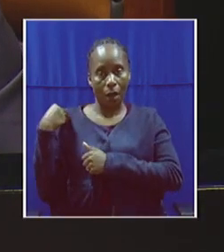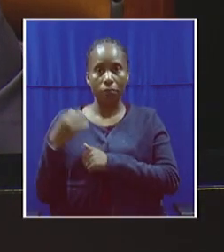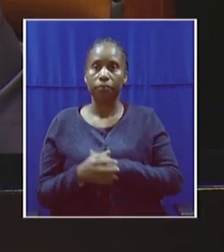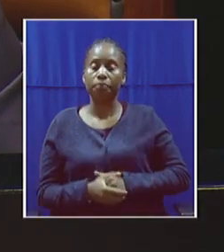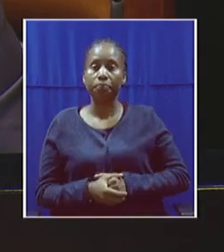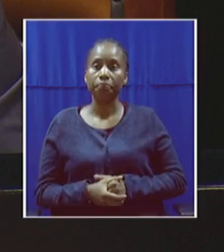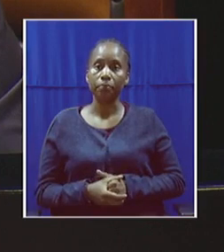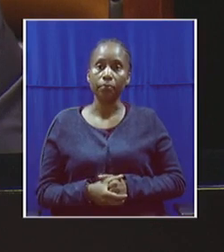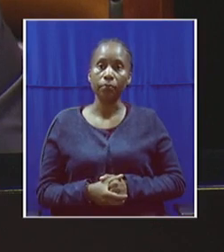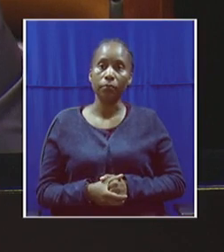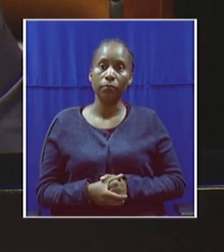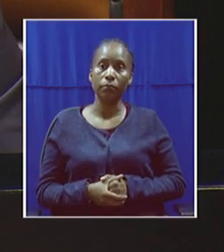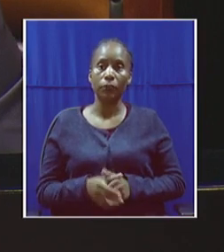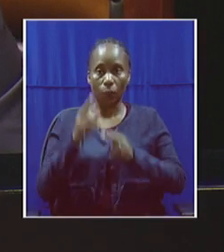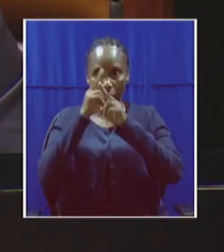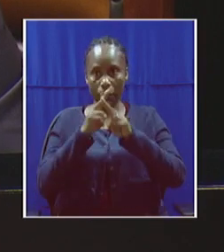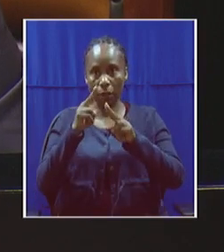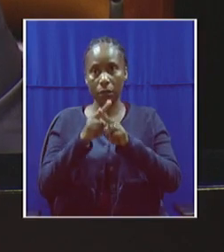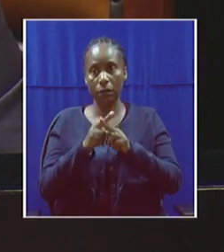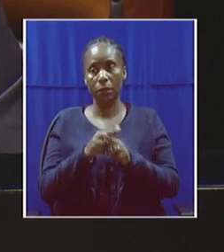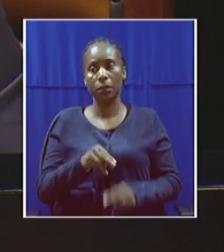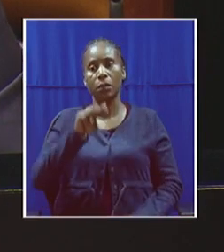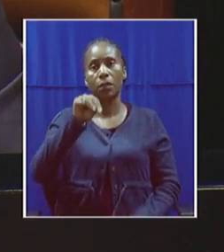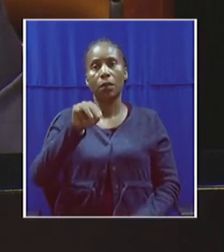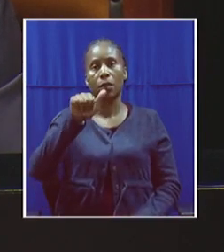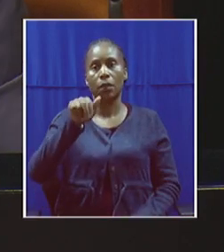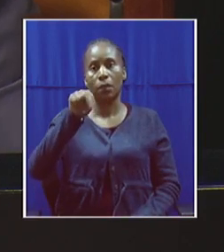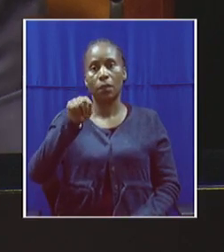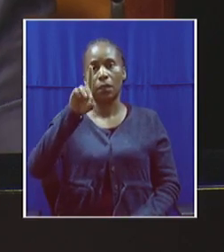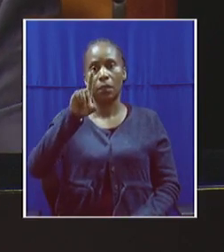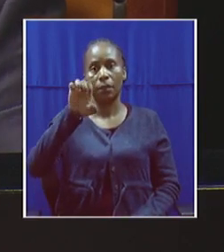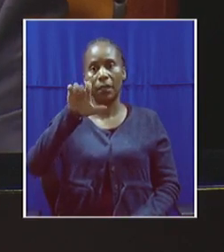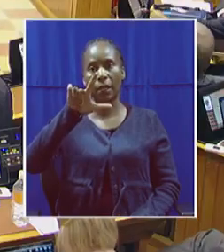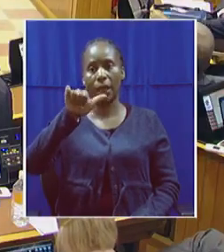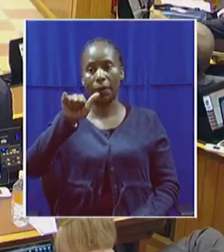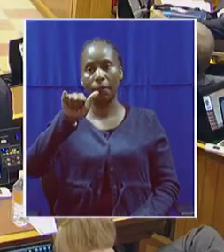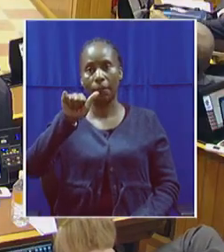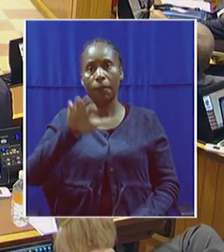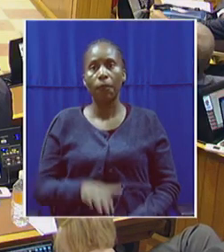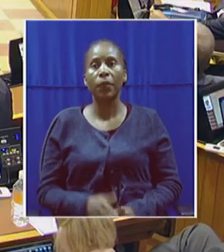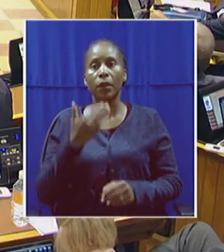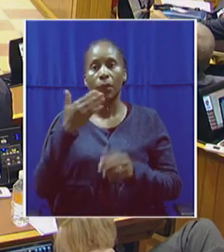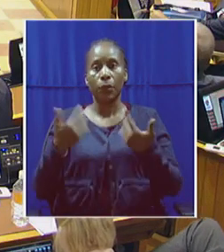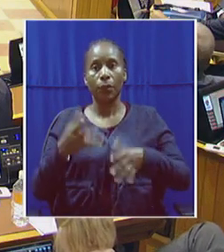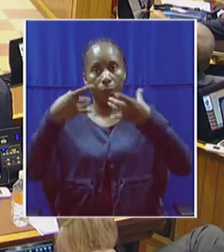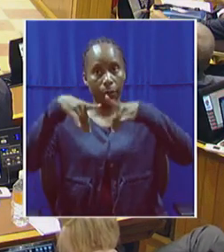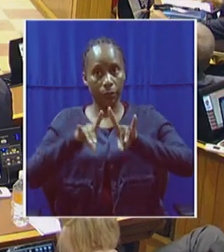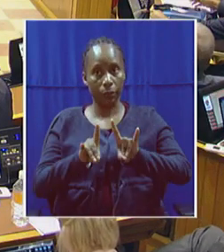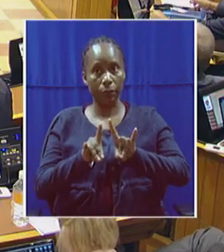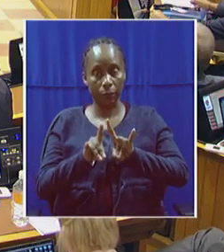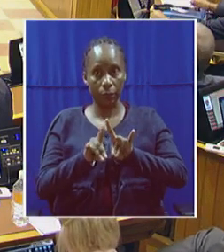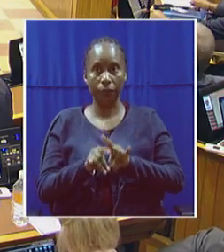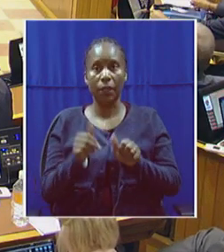Minister honorable Mandela thank you uh chairperson uh